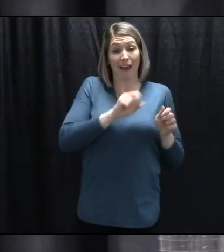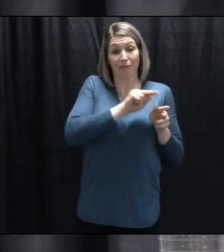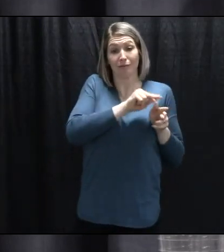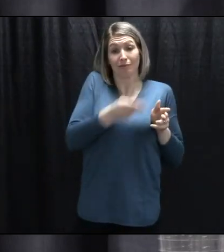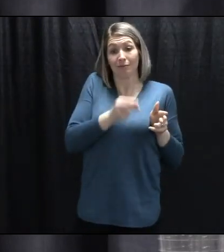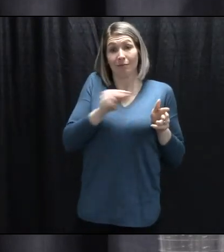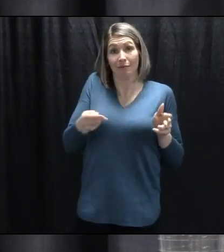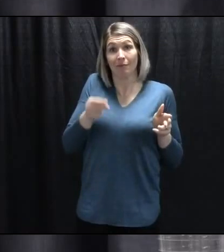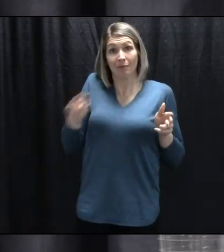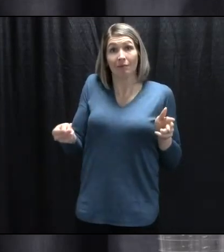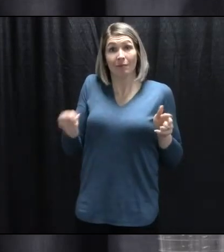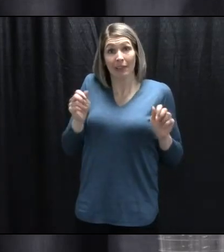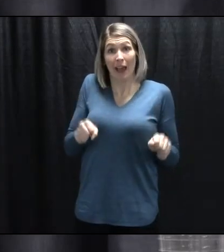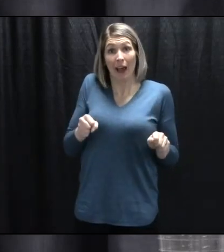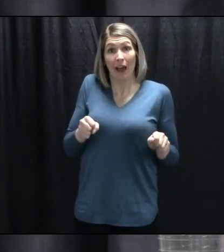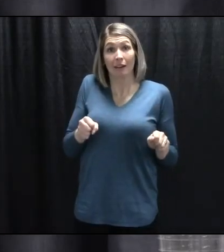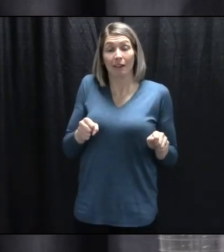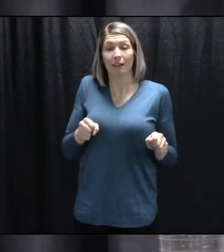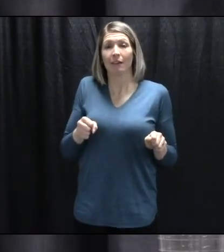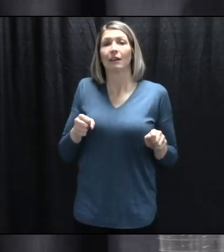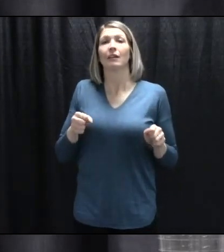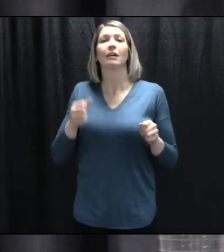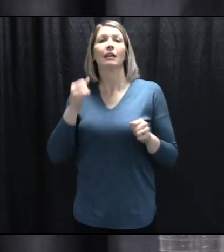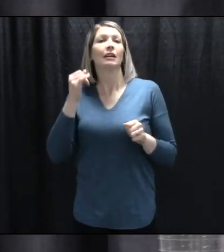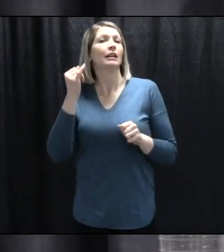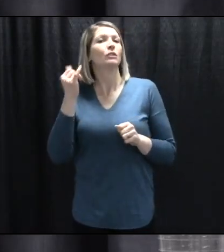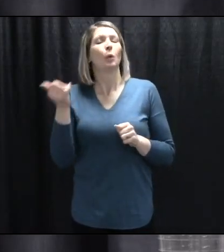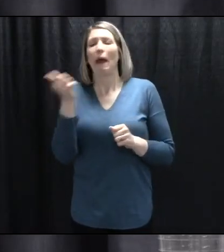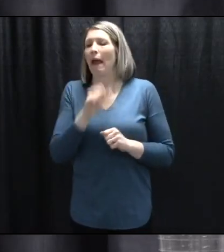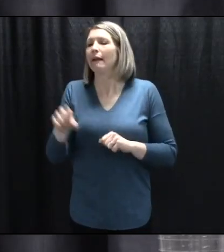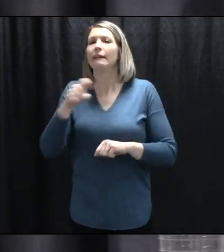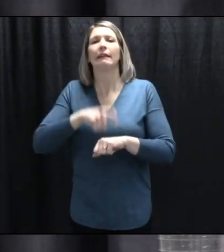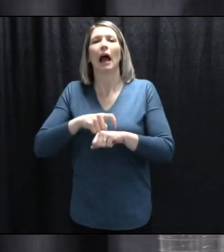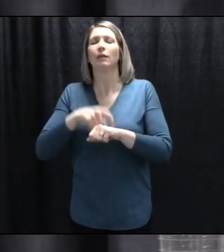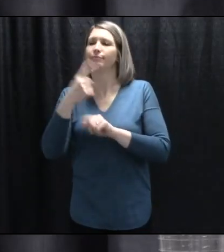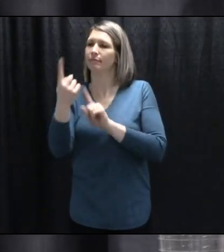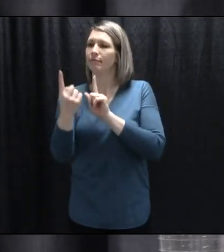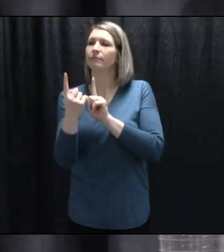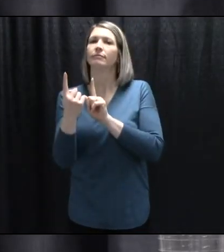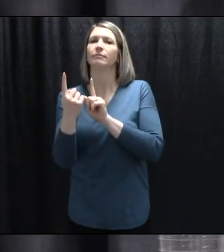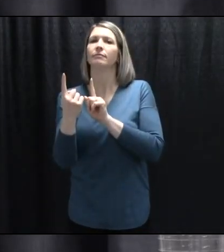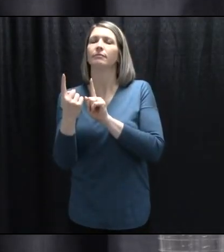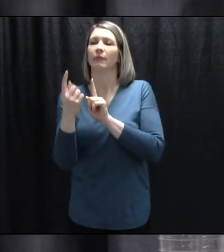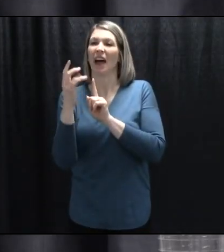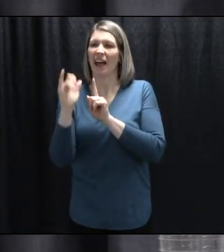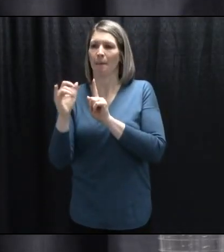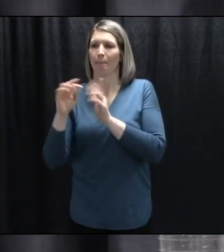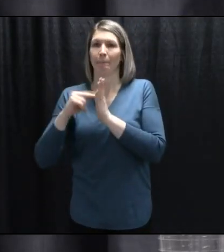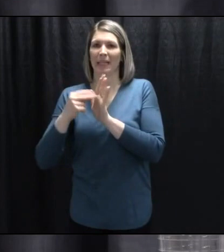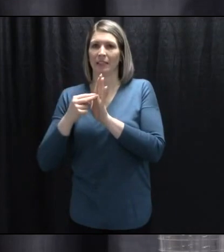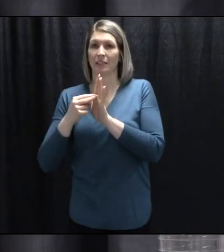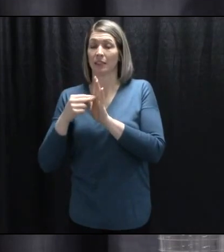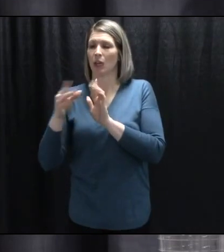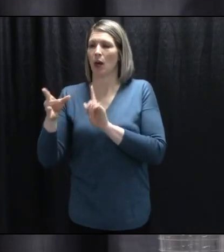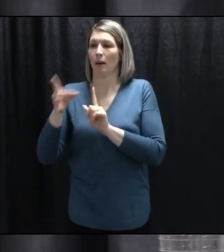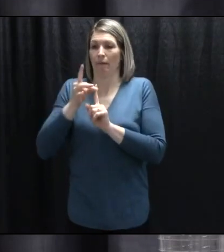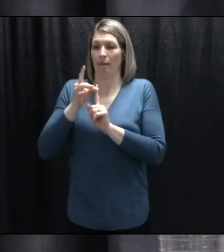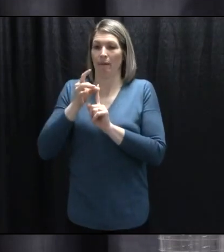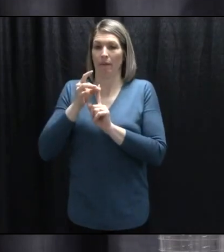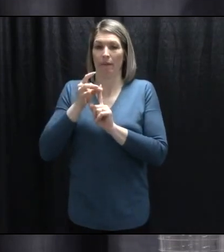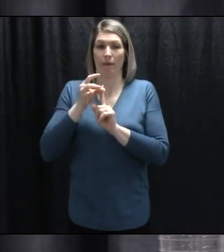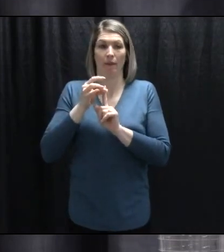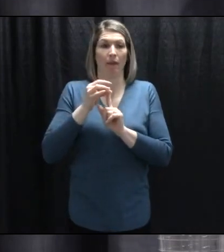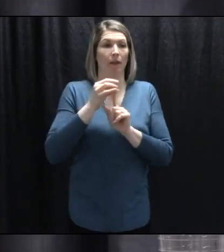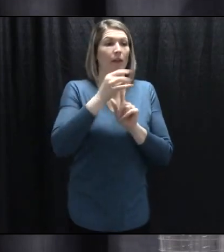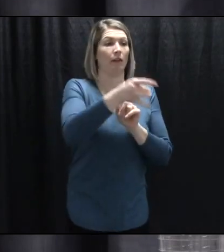you have face-to-face contact with people, that's when the virus moves. It moves if you move. You don't move,